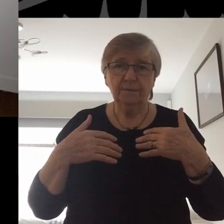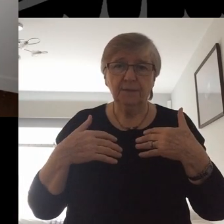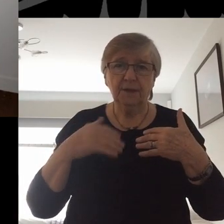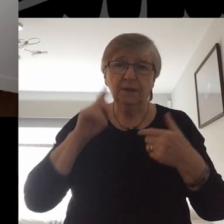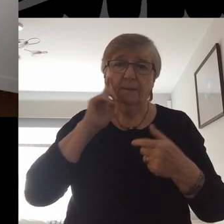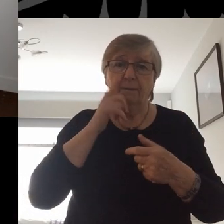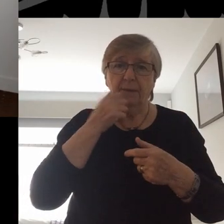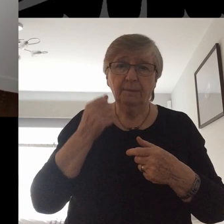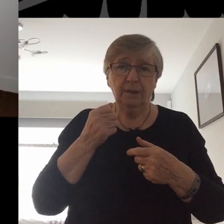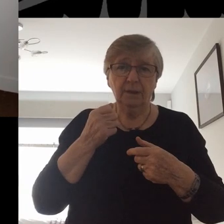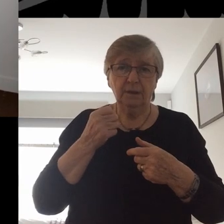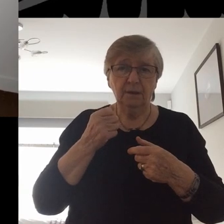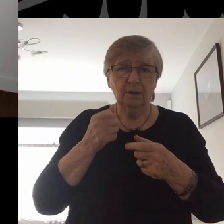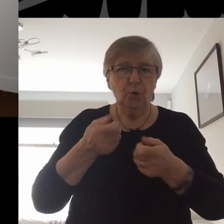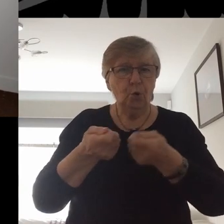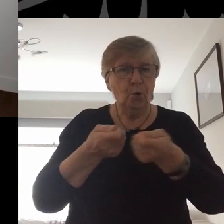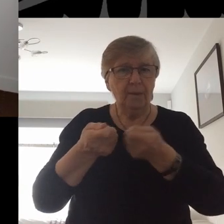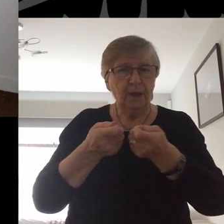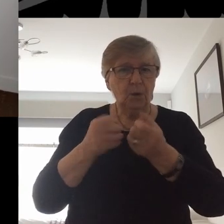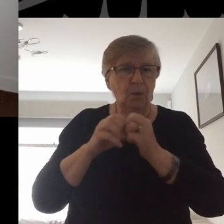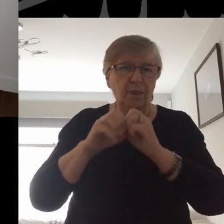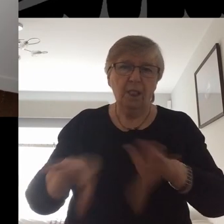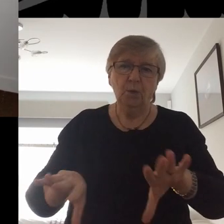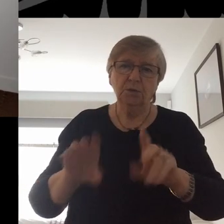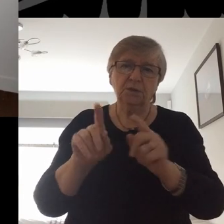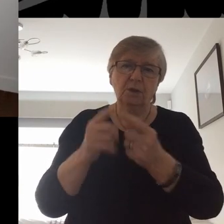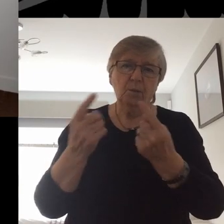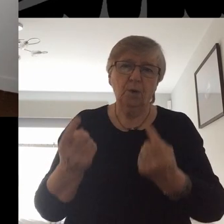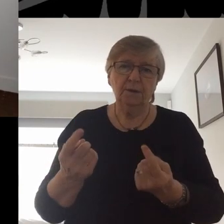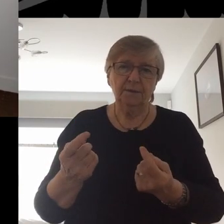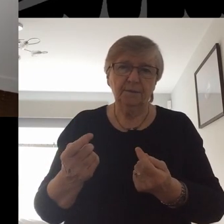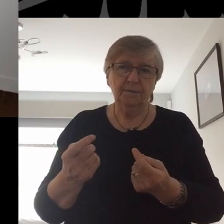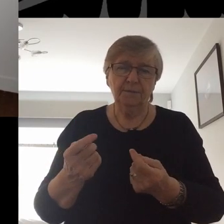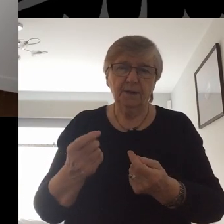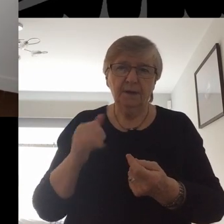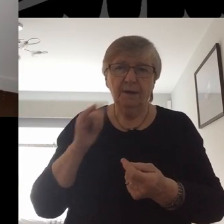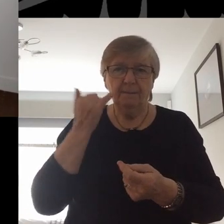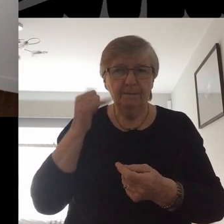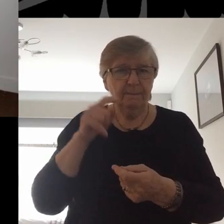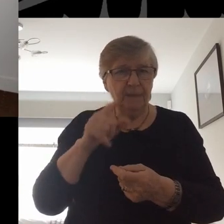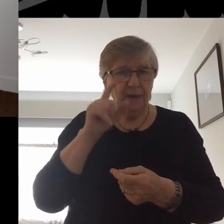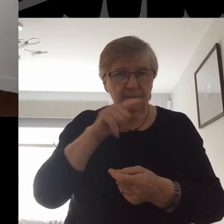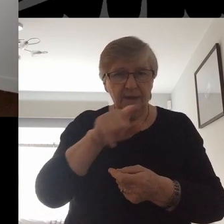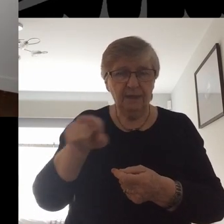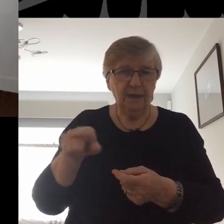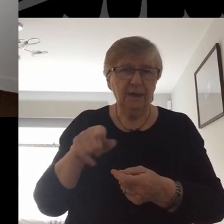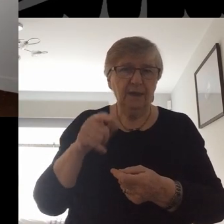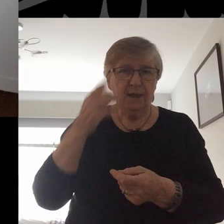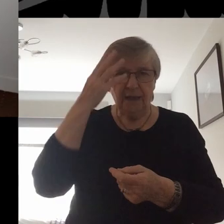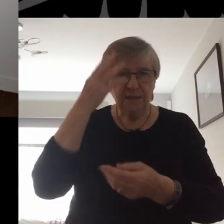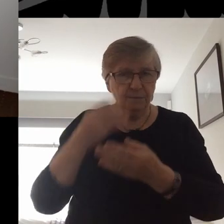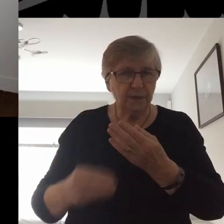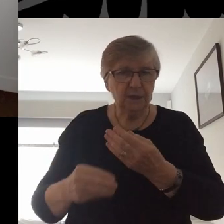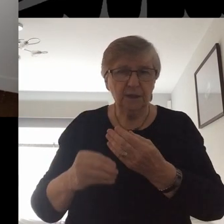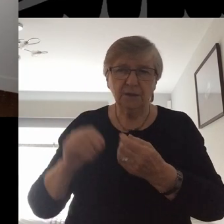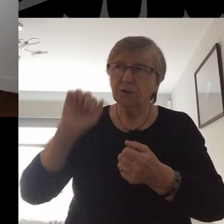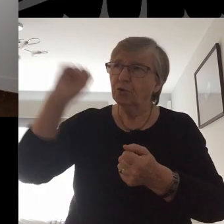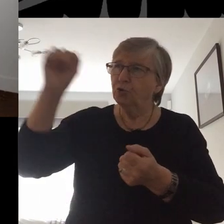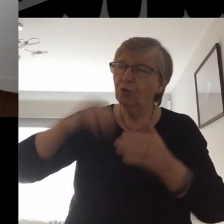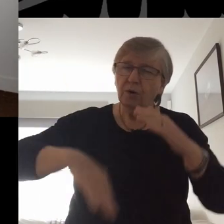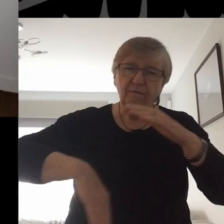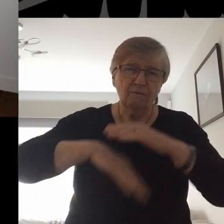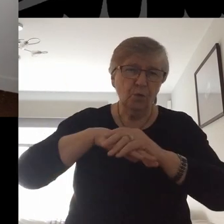And those who are dealing with loss. May they experience the fullness of your reconciling